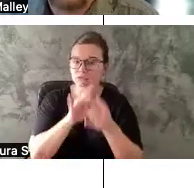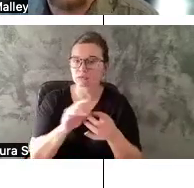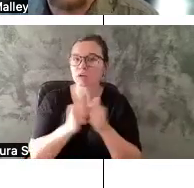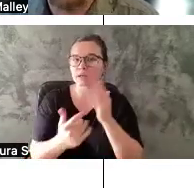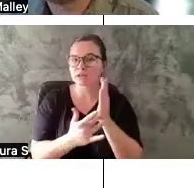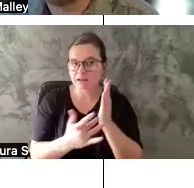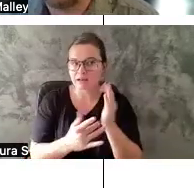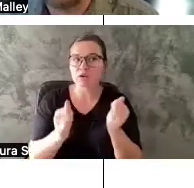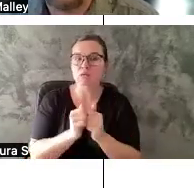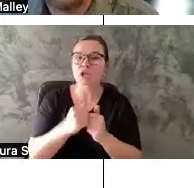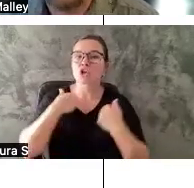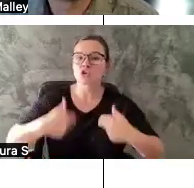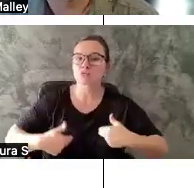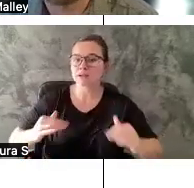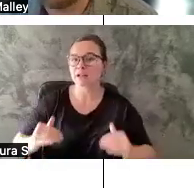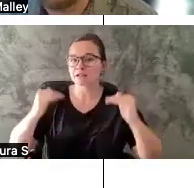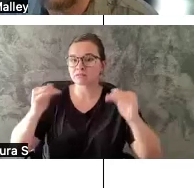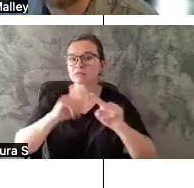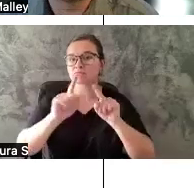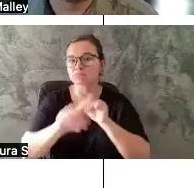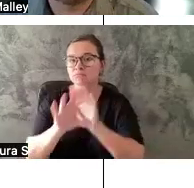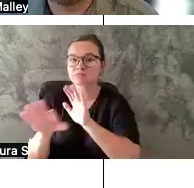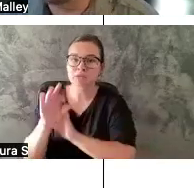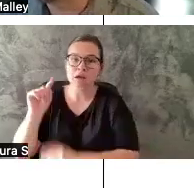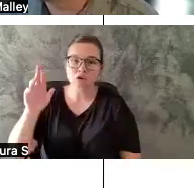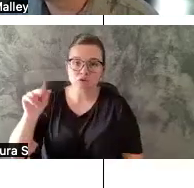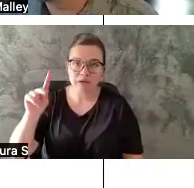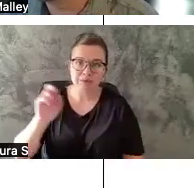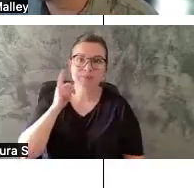human enhancement or selection of traits. So, for example,